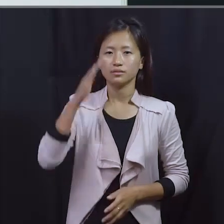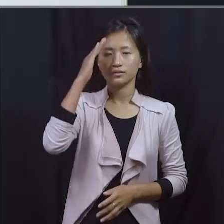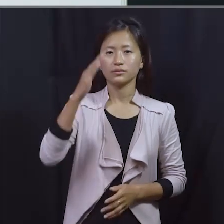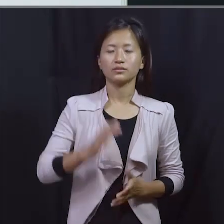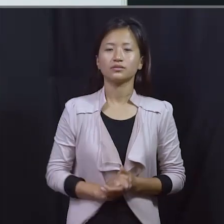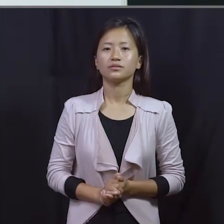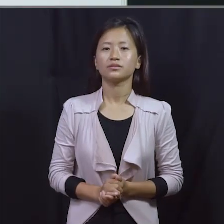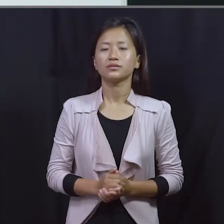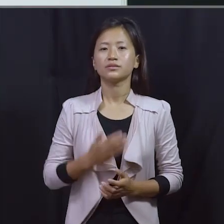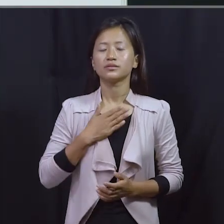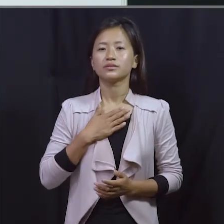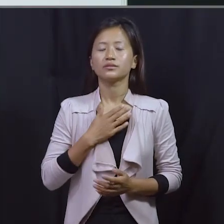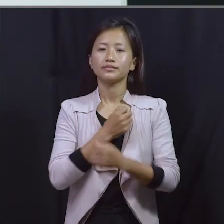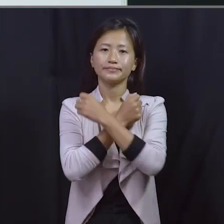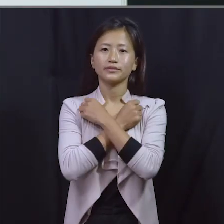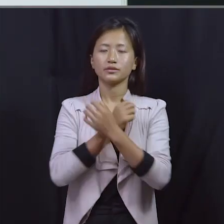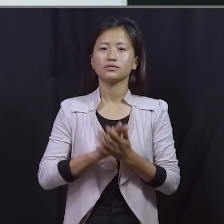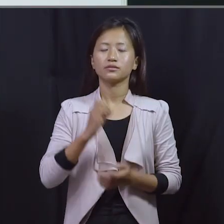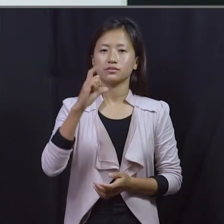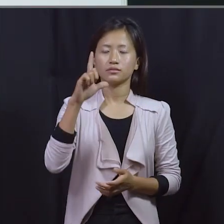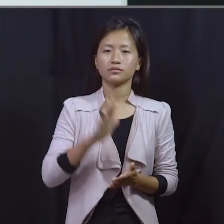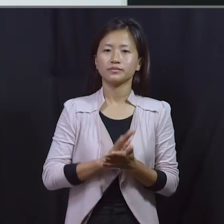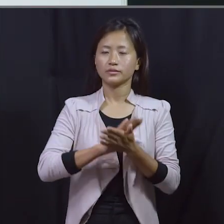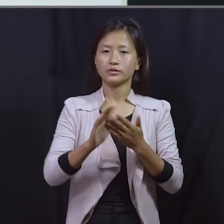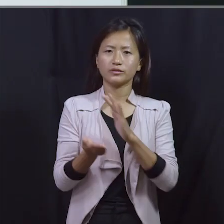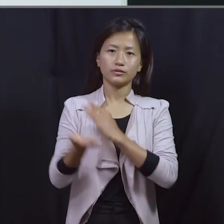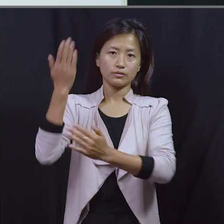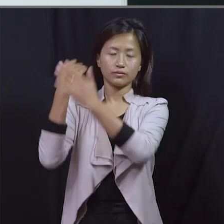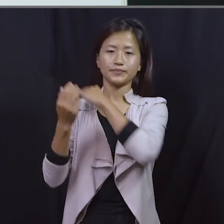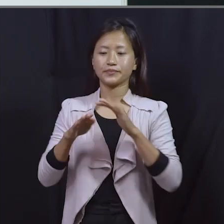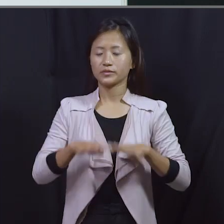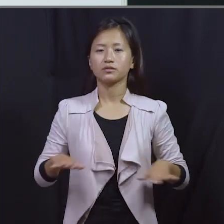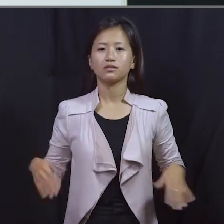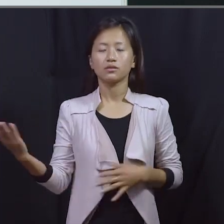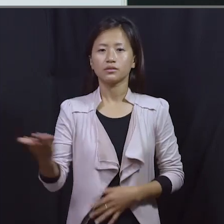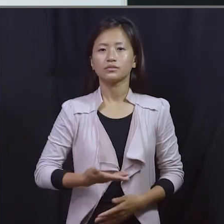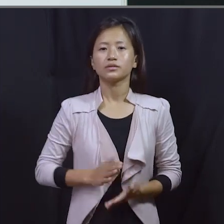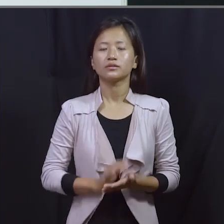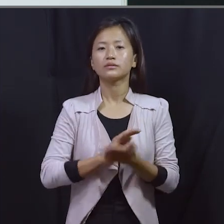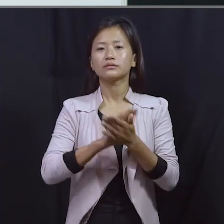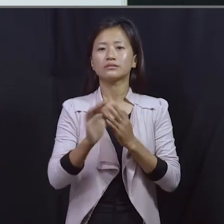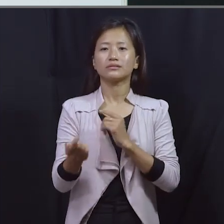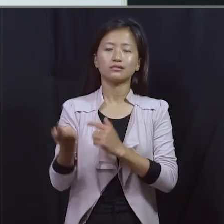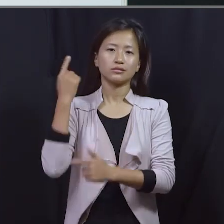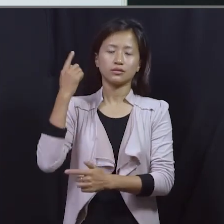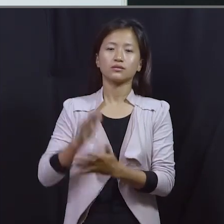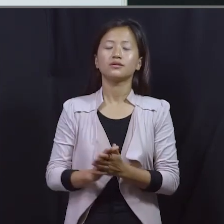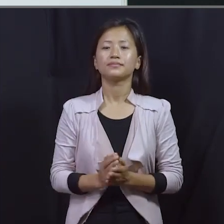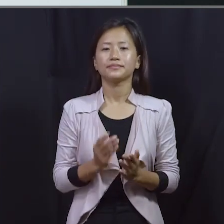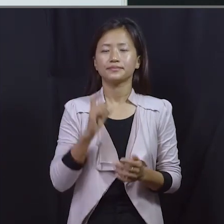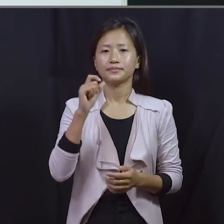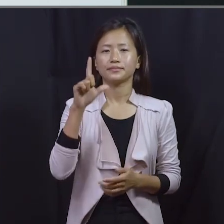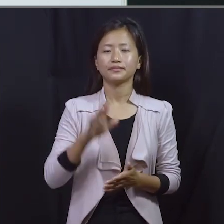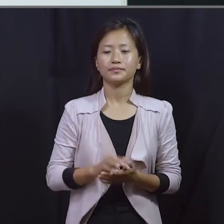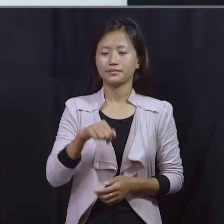Hello, my dear class 12 history students. Welcome back once again to history class.